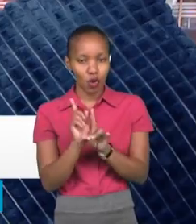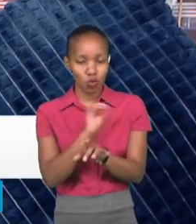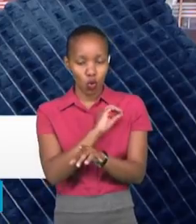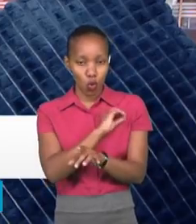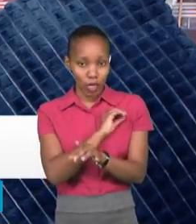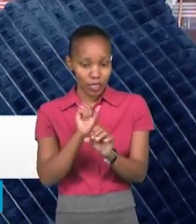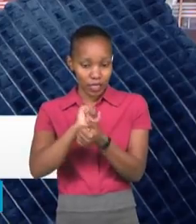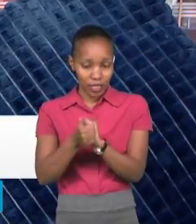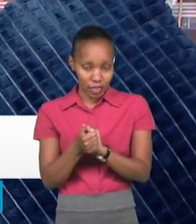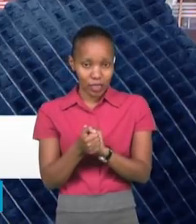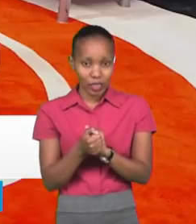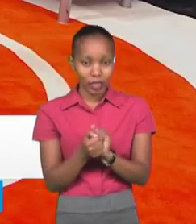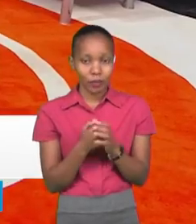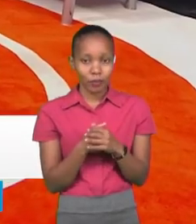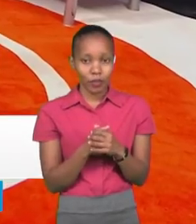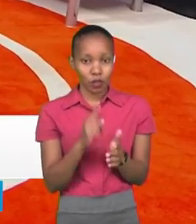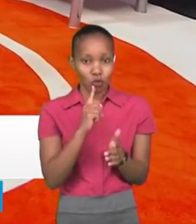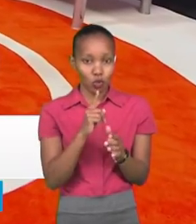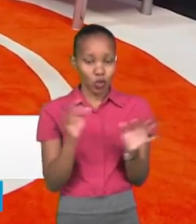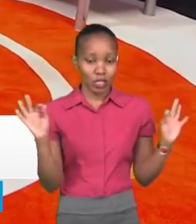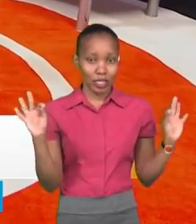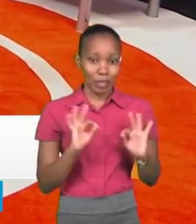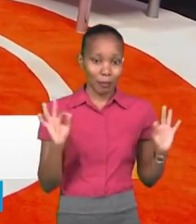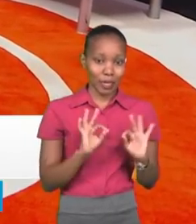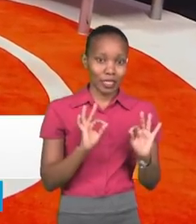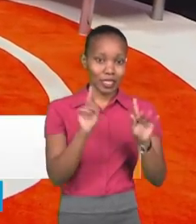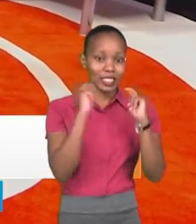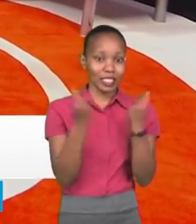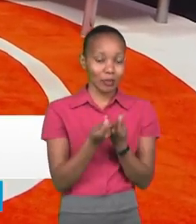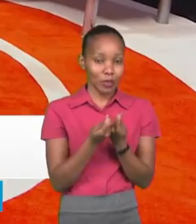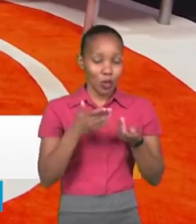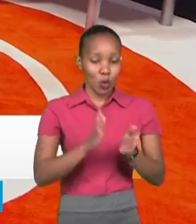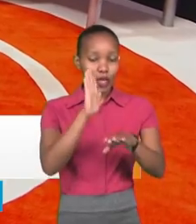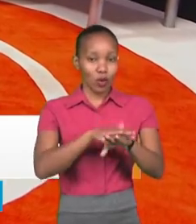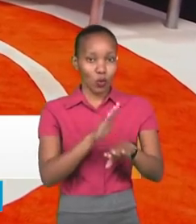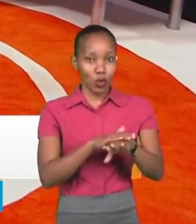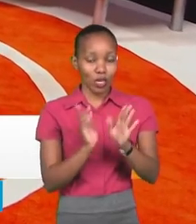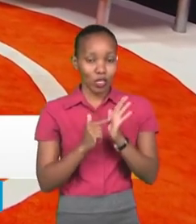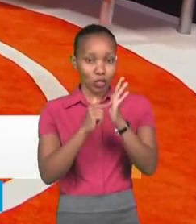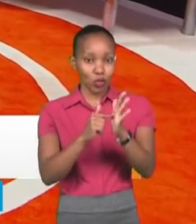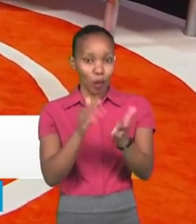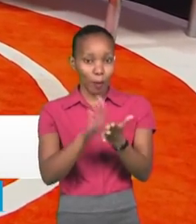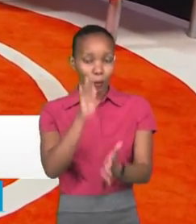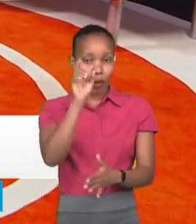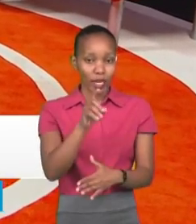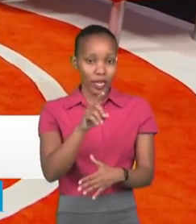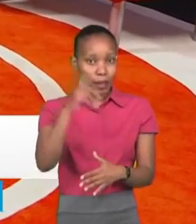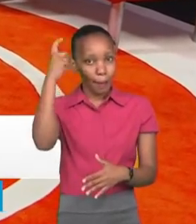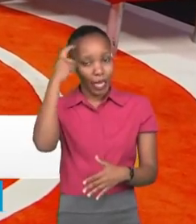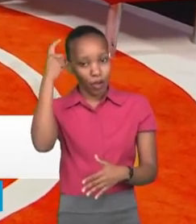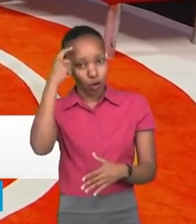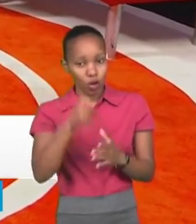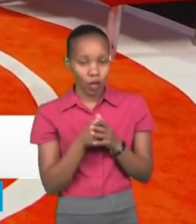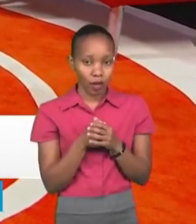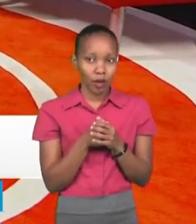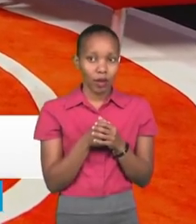Okay. So it's a surprise package in a good way. Okay. It just shows that amazing. You need more of the mental.